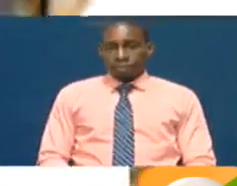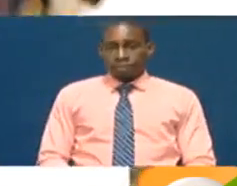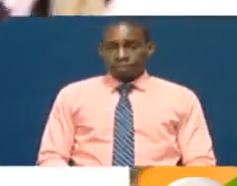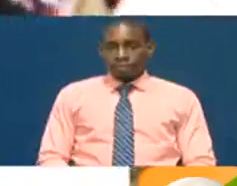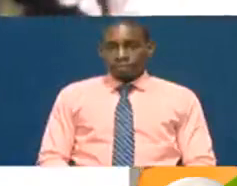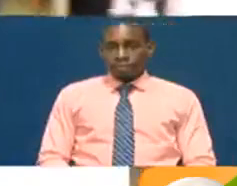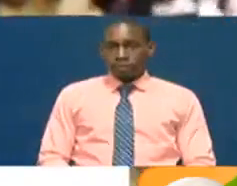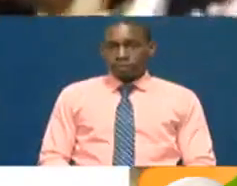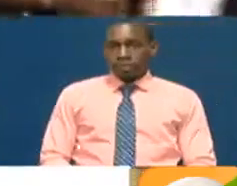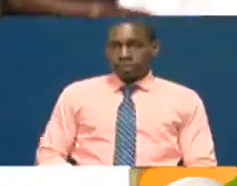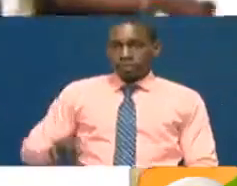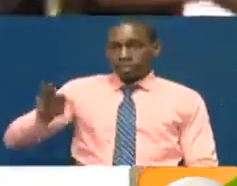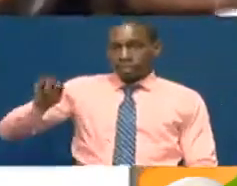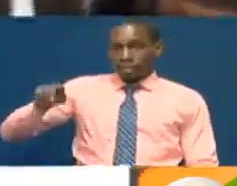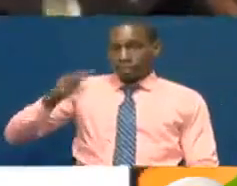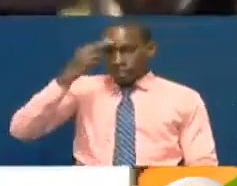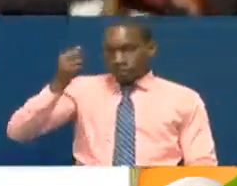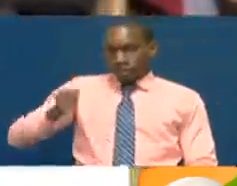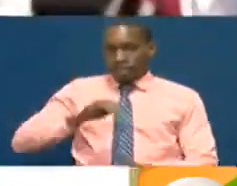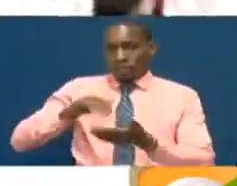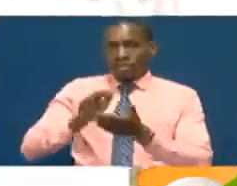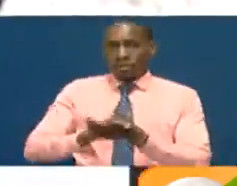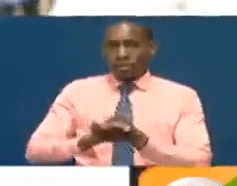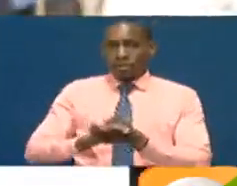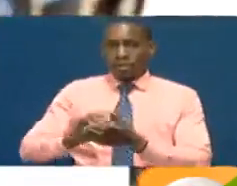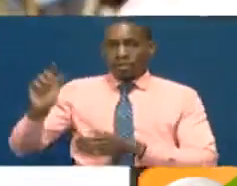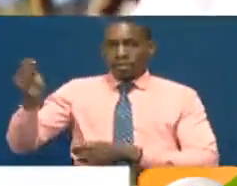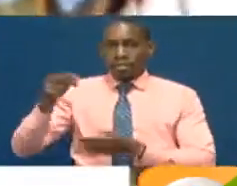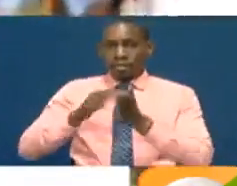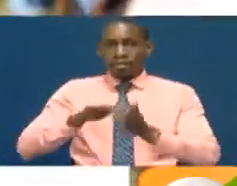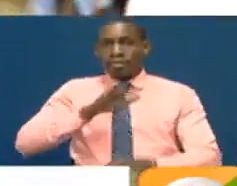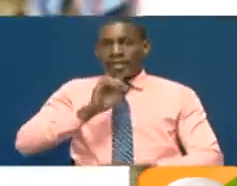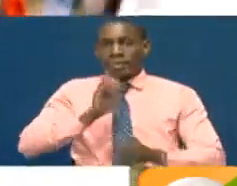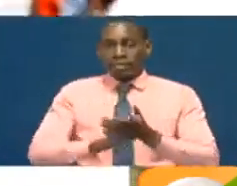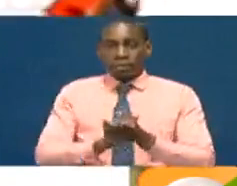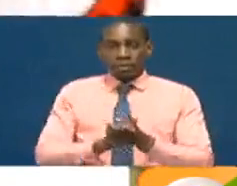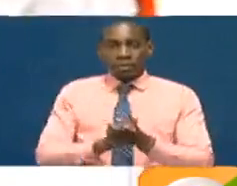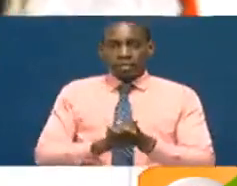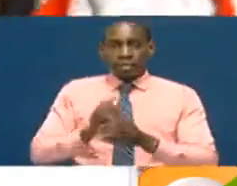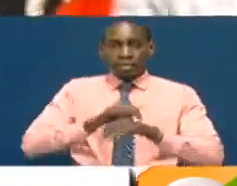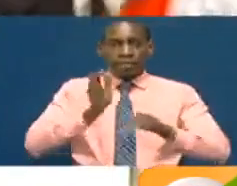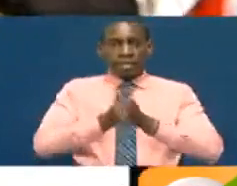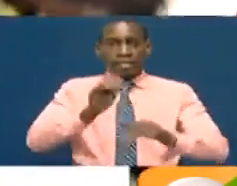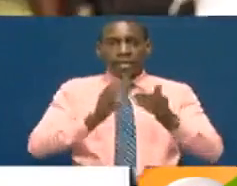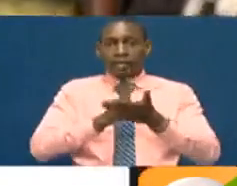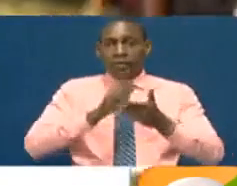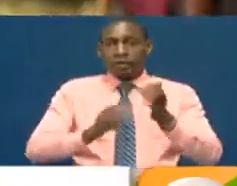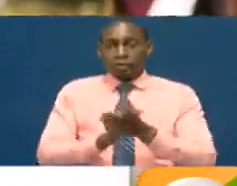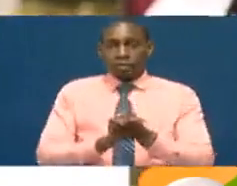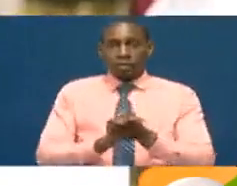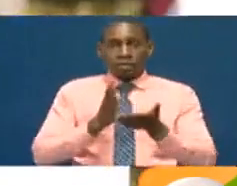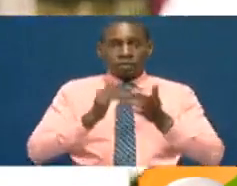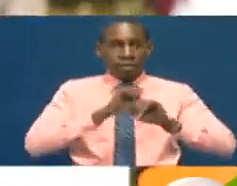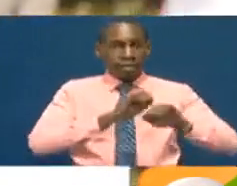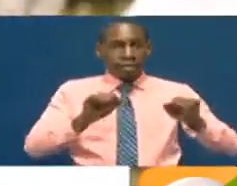Memusi Kanchori, Azimio Presidential candidate Raila Odinga says if elected president in the August 9 polls, he will ensure that there is sanity